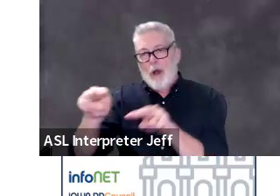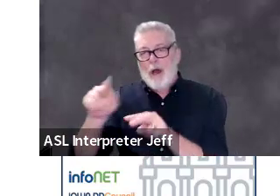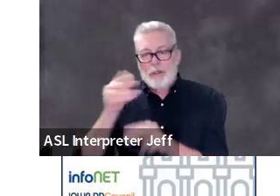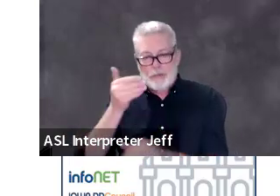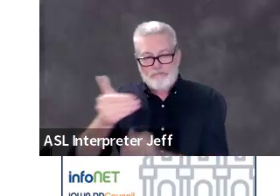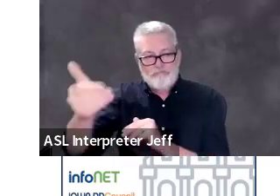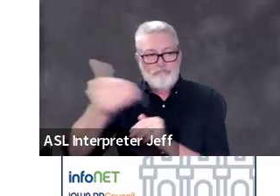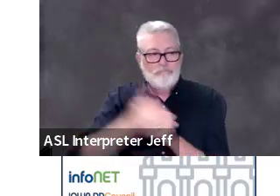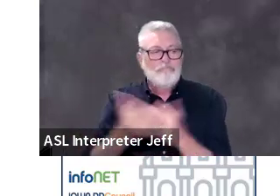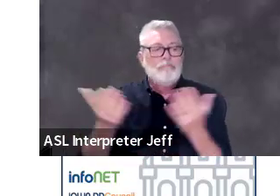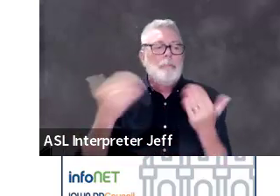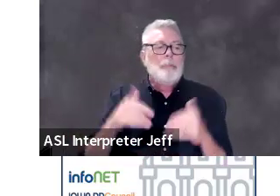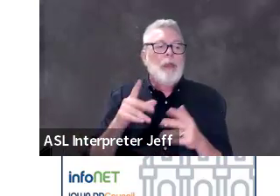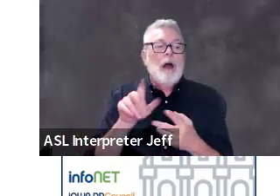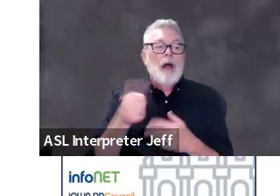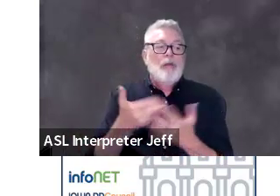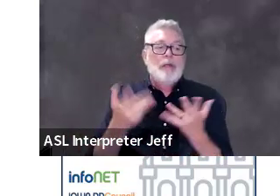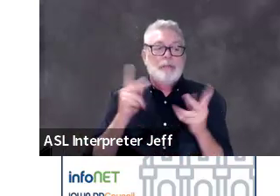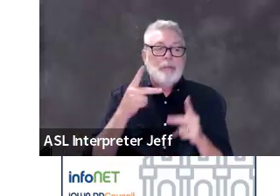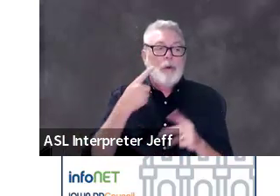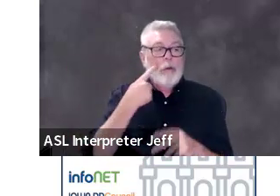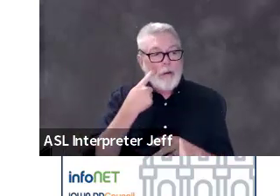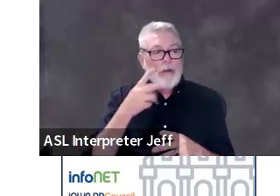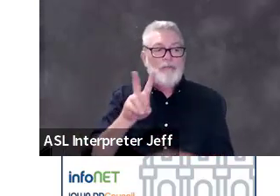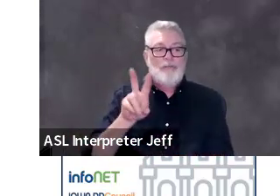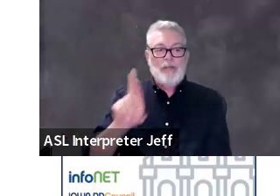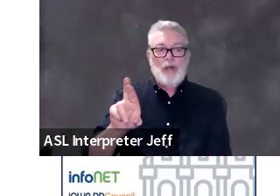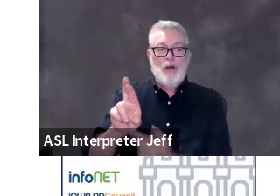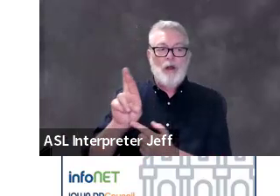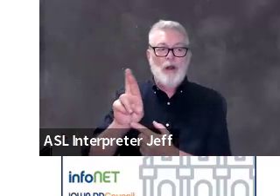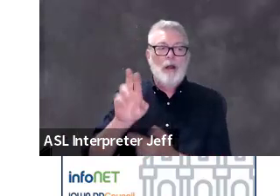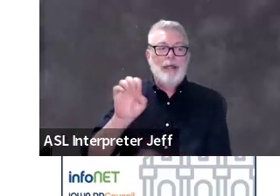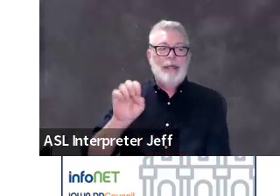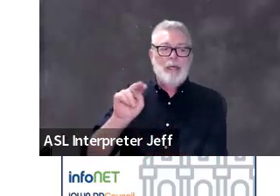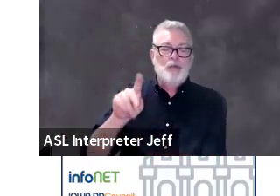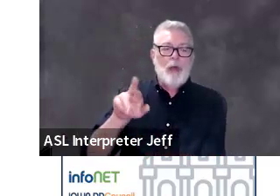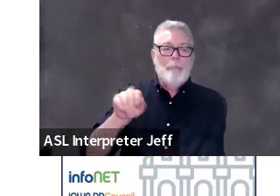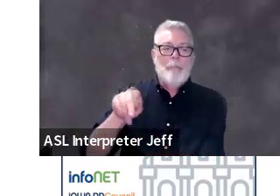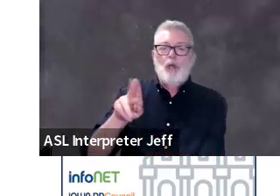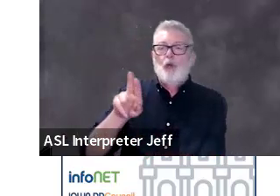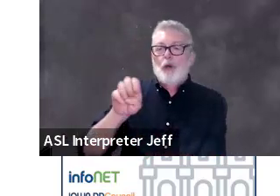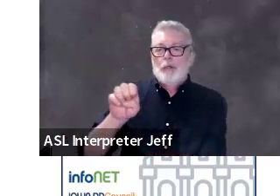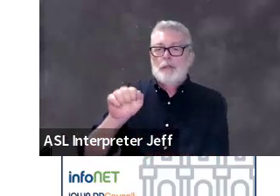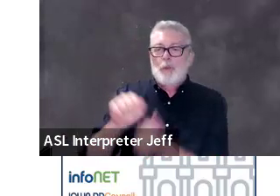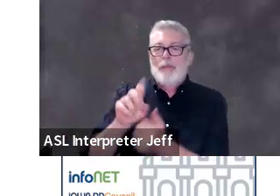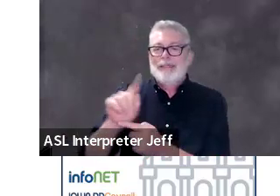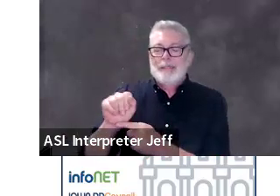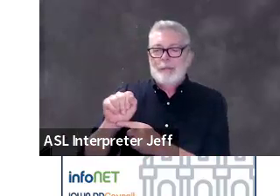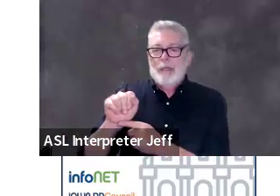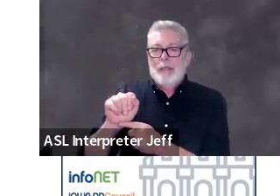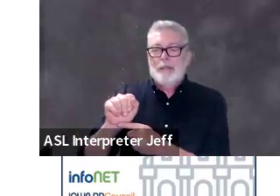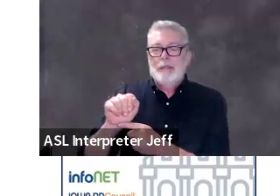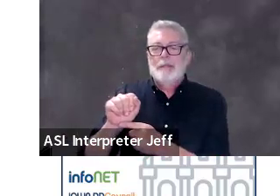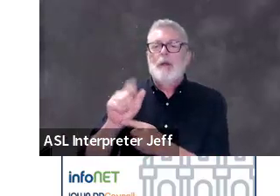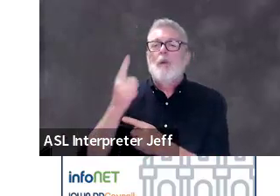other things that I know people watch, vocational rehabilitation, entrepreneurs with disabilities. At one time, there was an increase